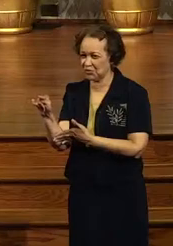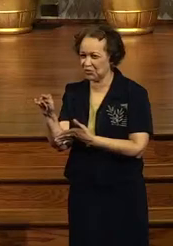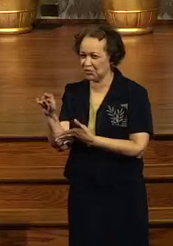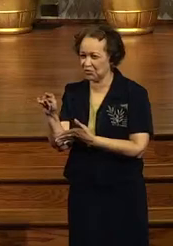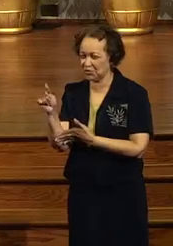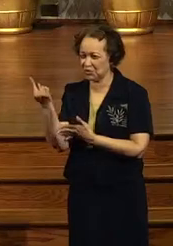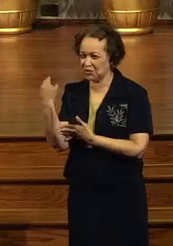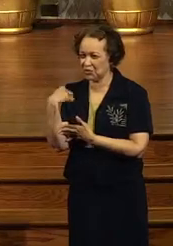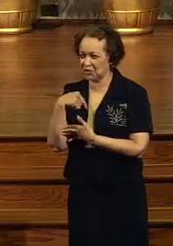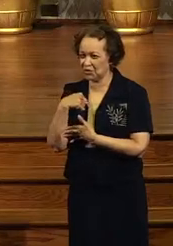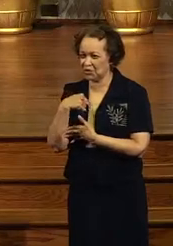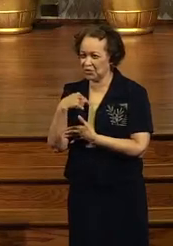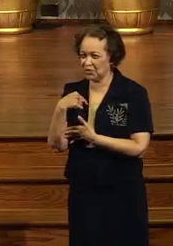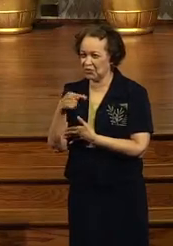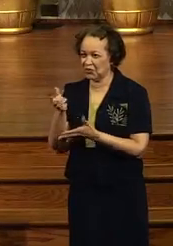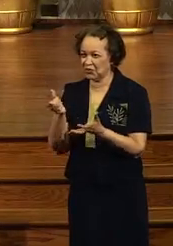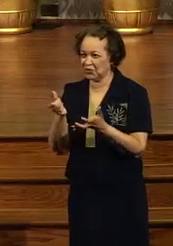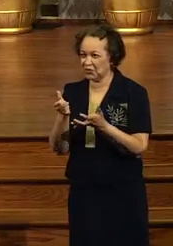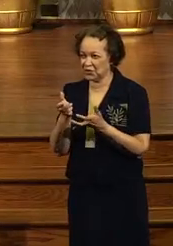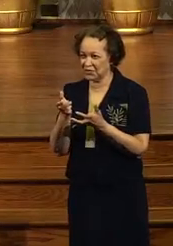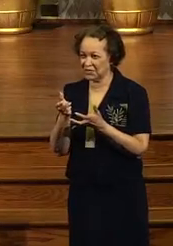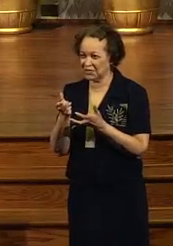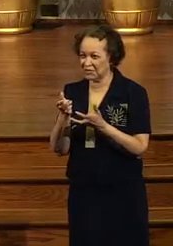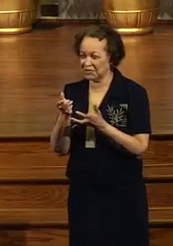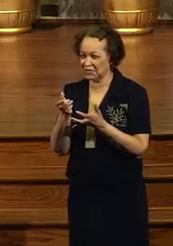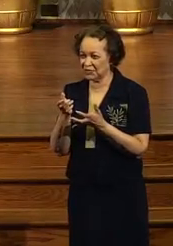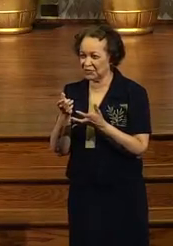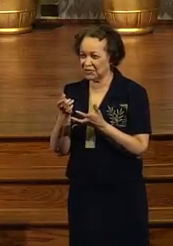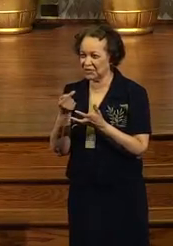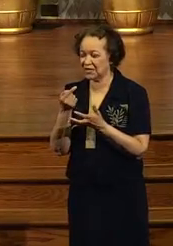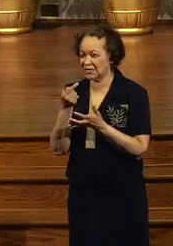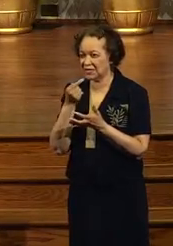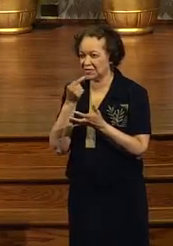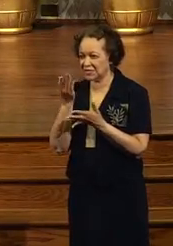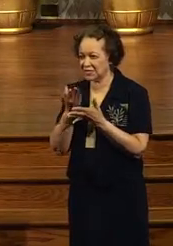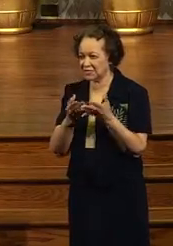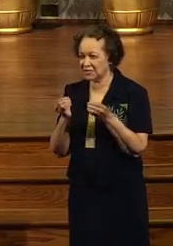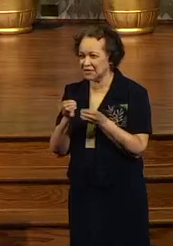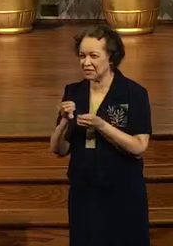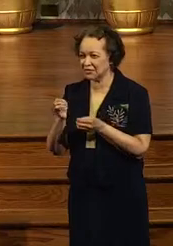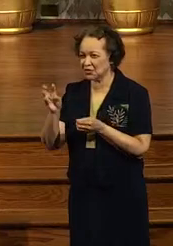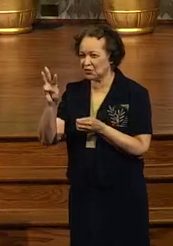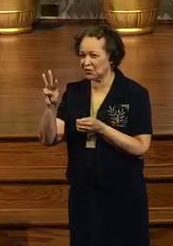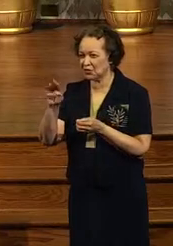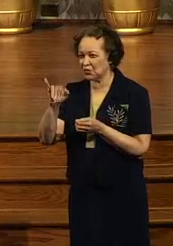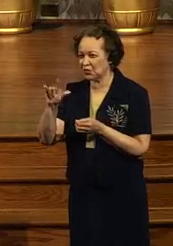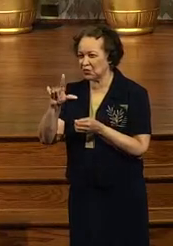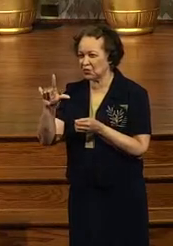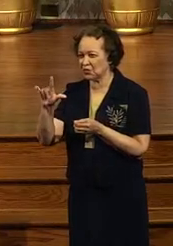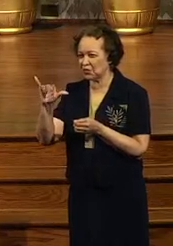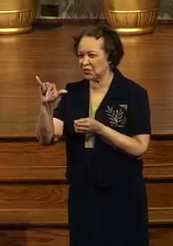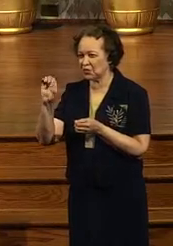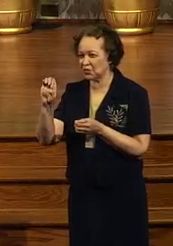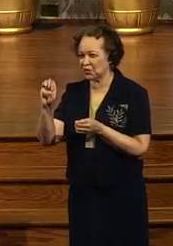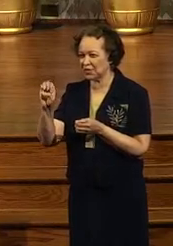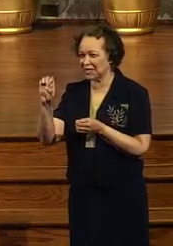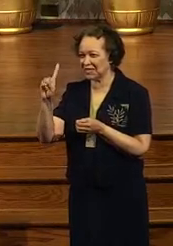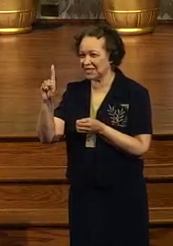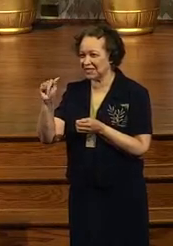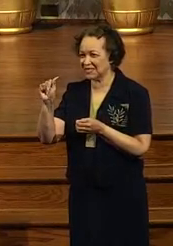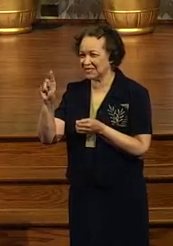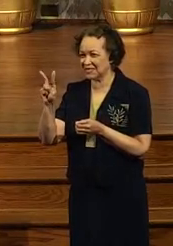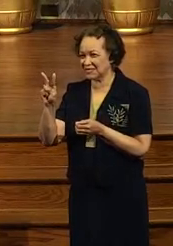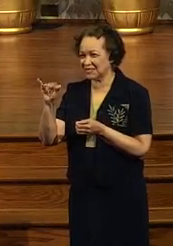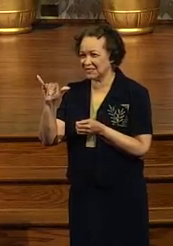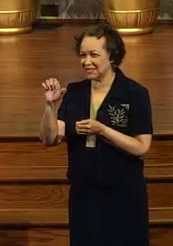highlight just a couple of things. One of our very own, Brother Willie Davis, served as an elder and longtime member